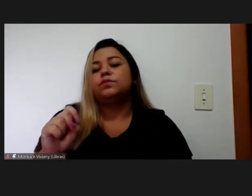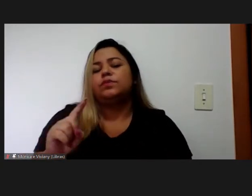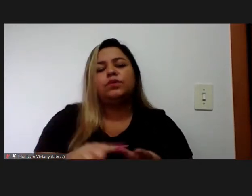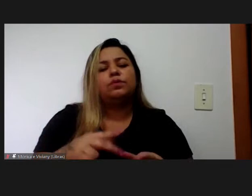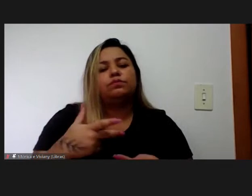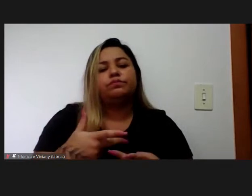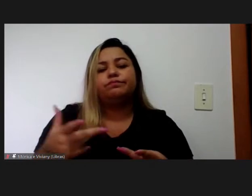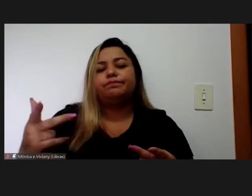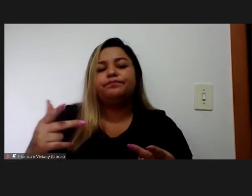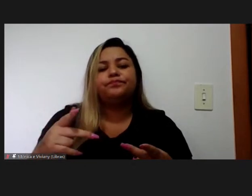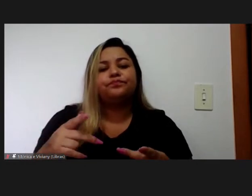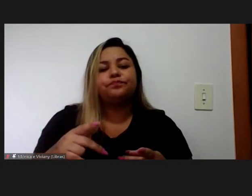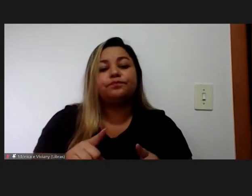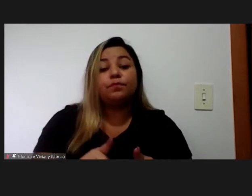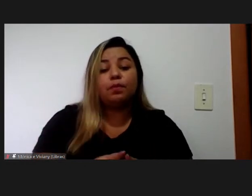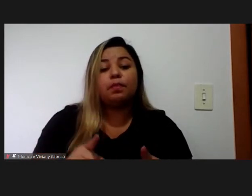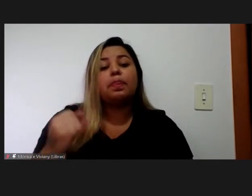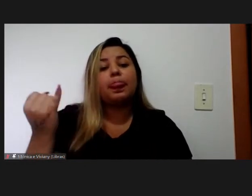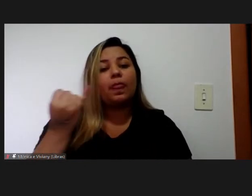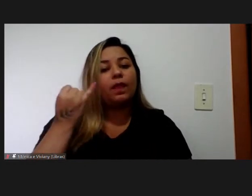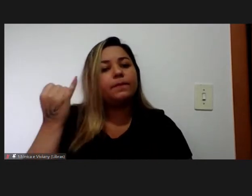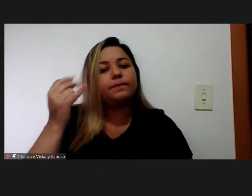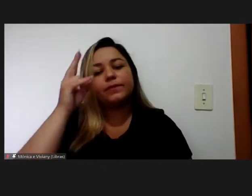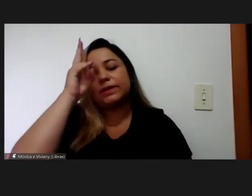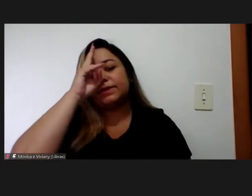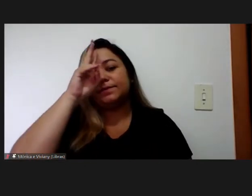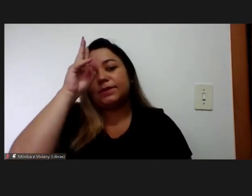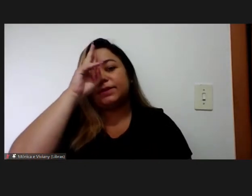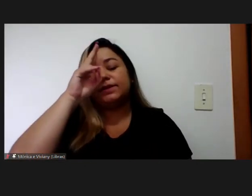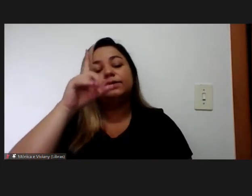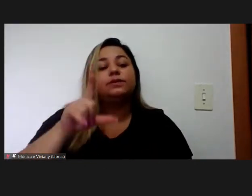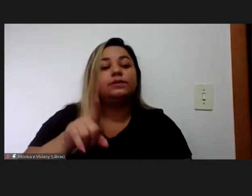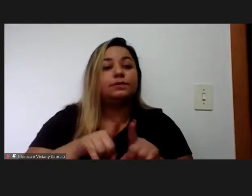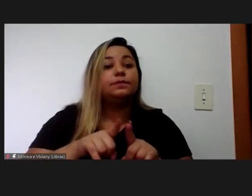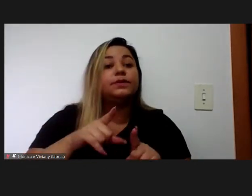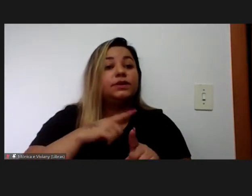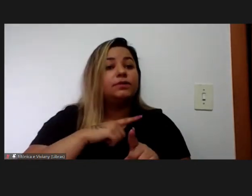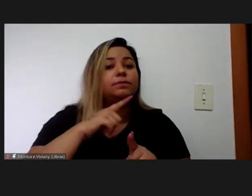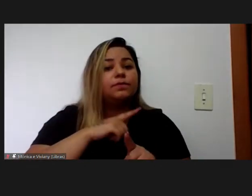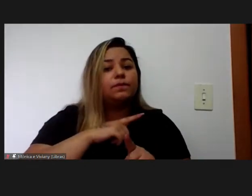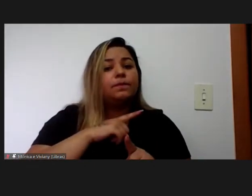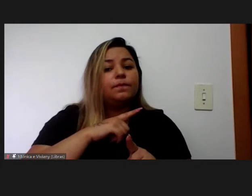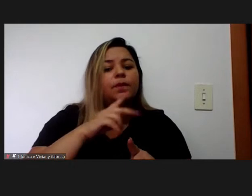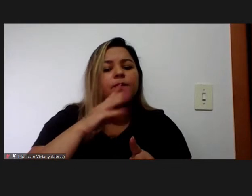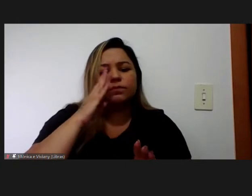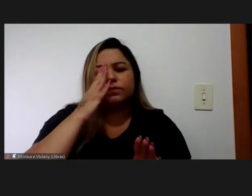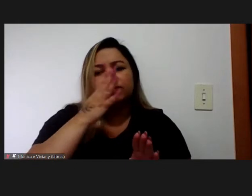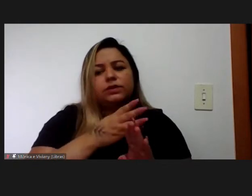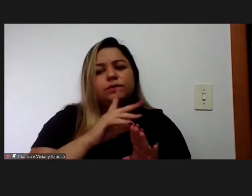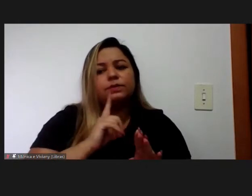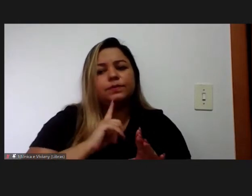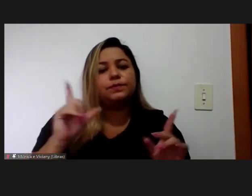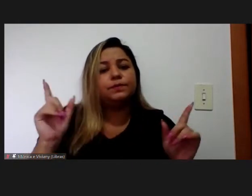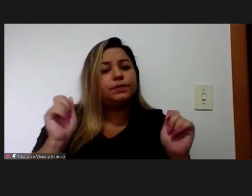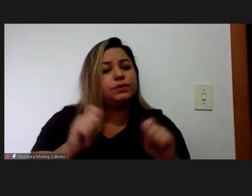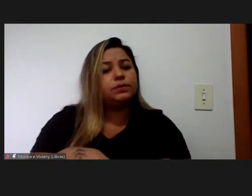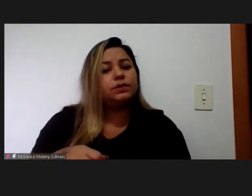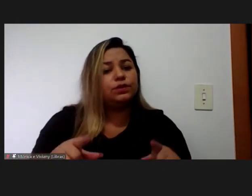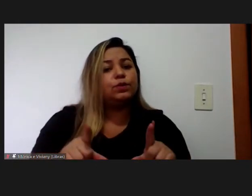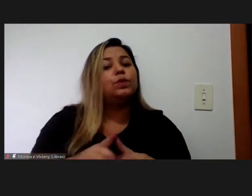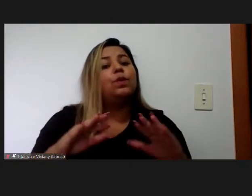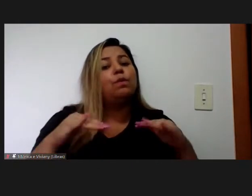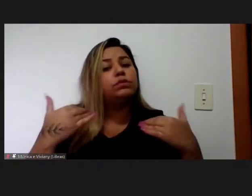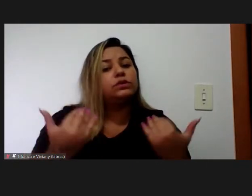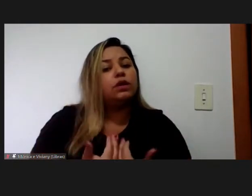a new thing, and it is important to remember that the primary attention to health is centered in the necessities